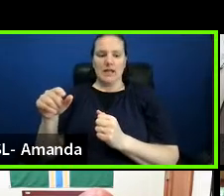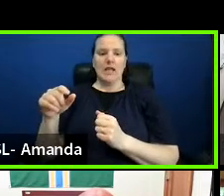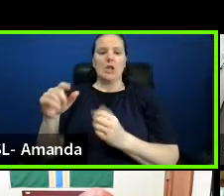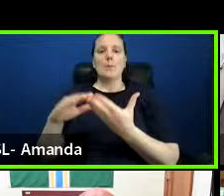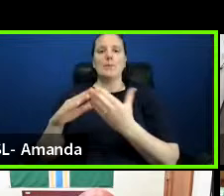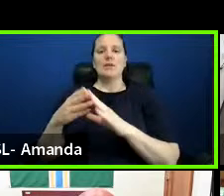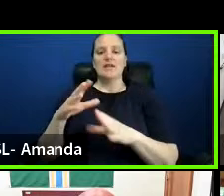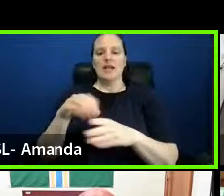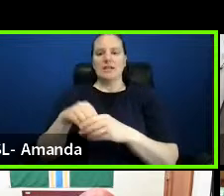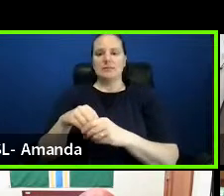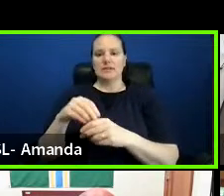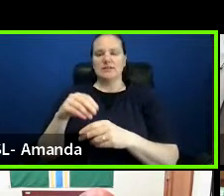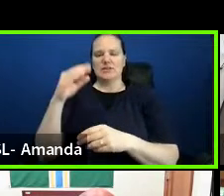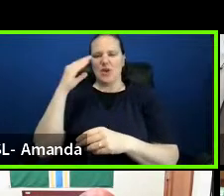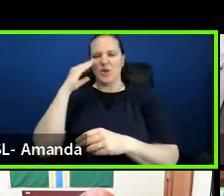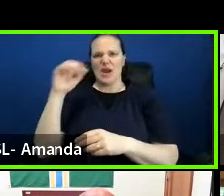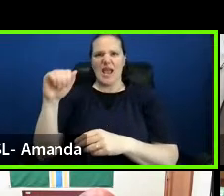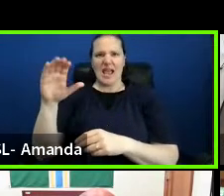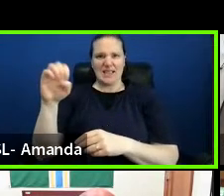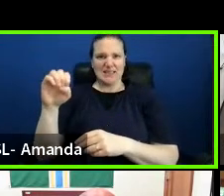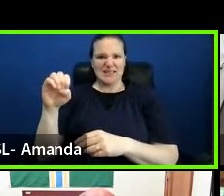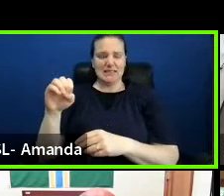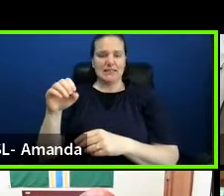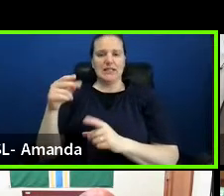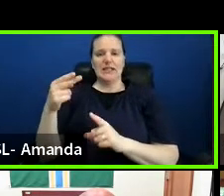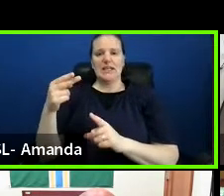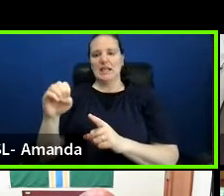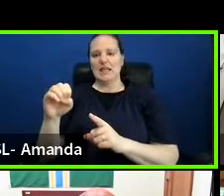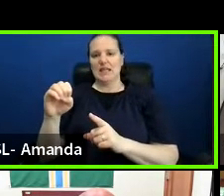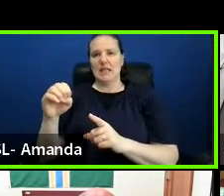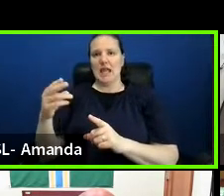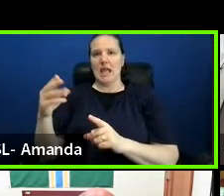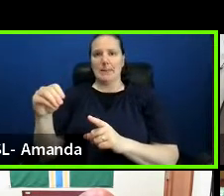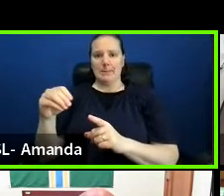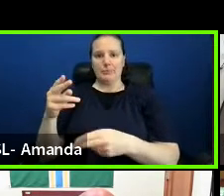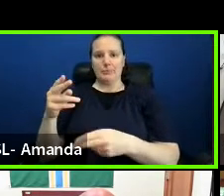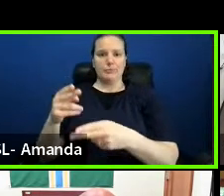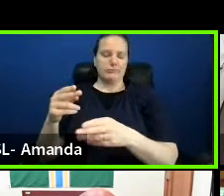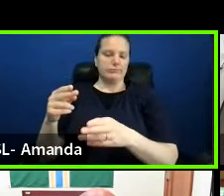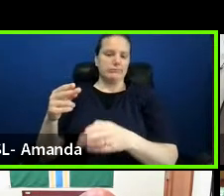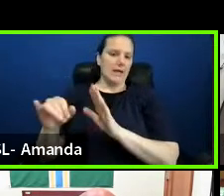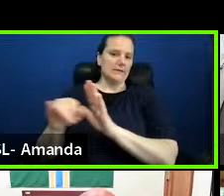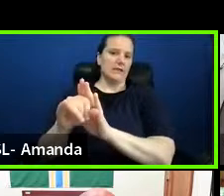sometimes known as ACE. Use he, him pronouns.